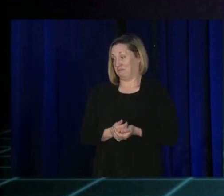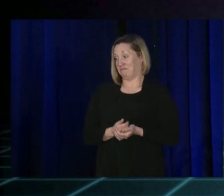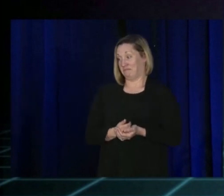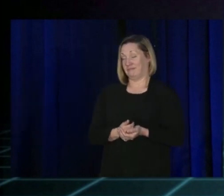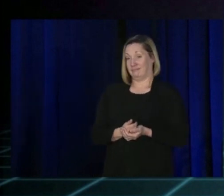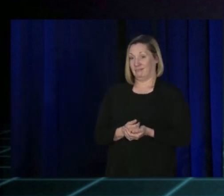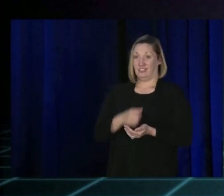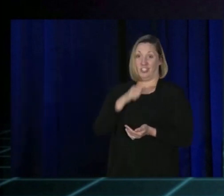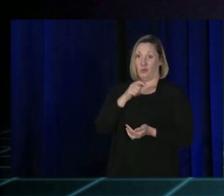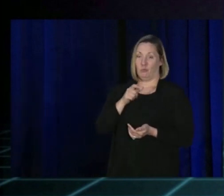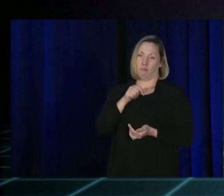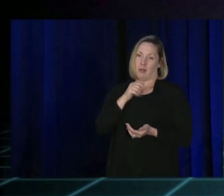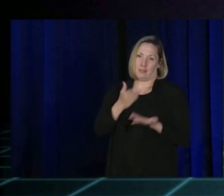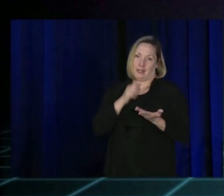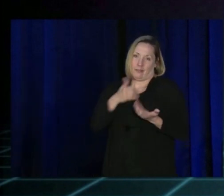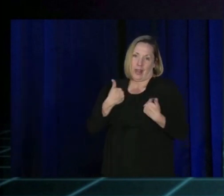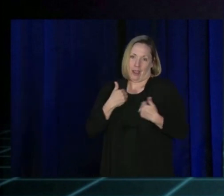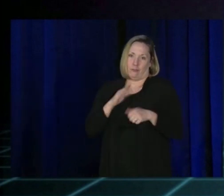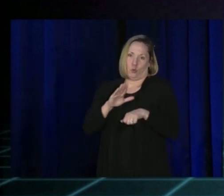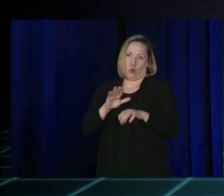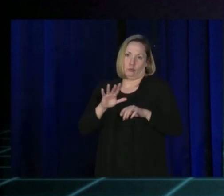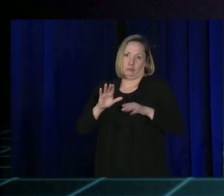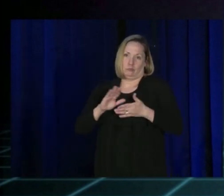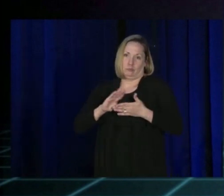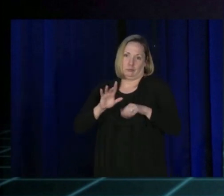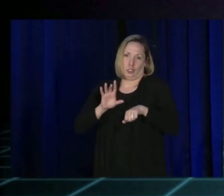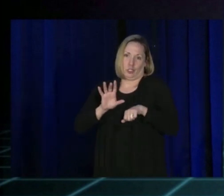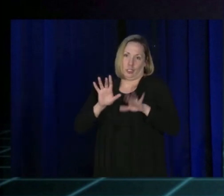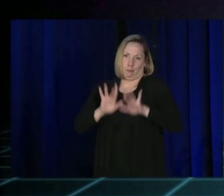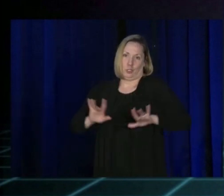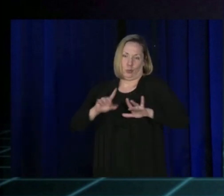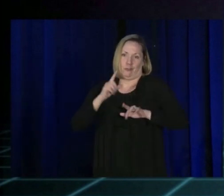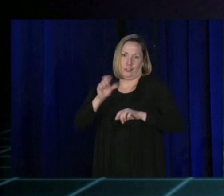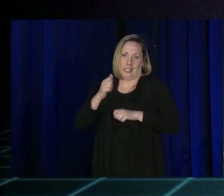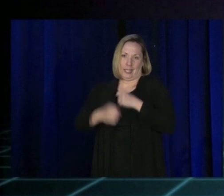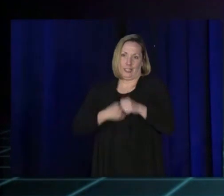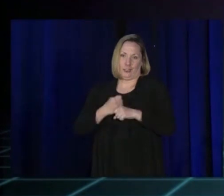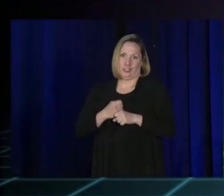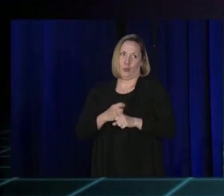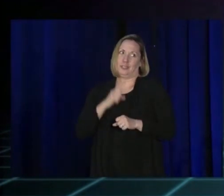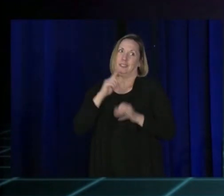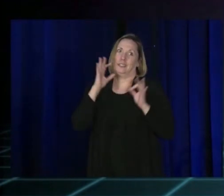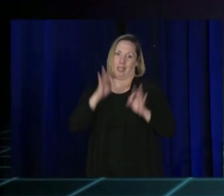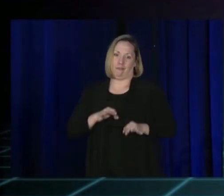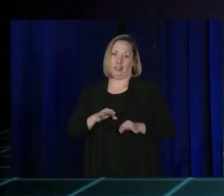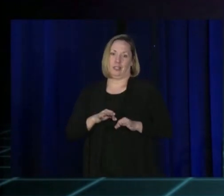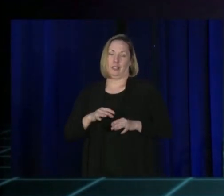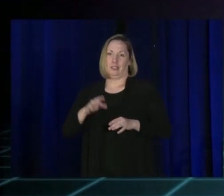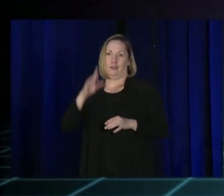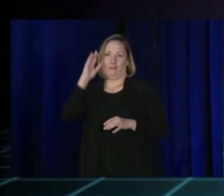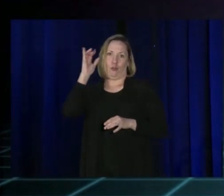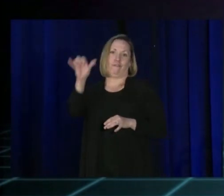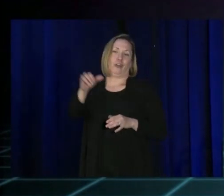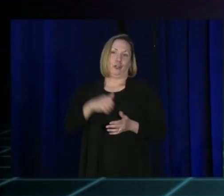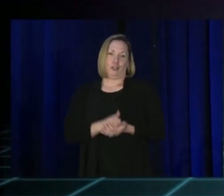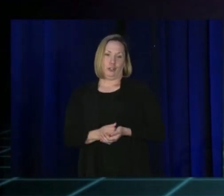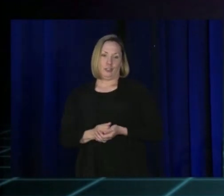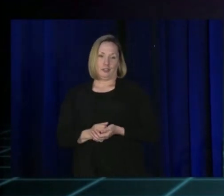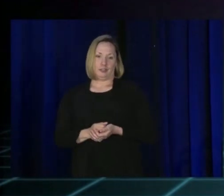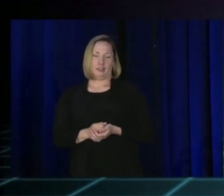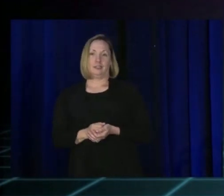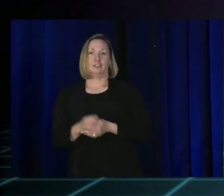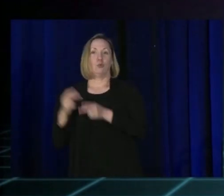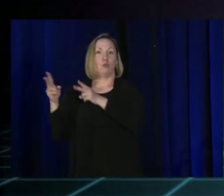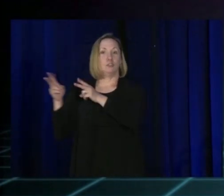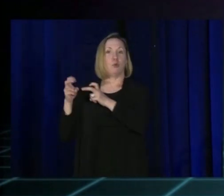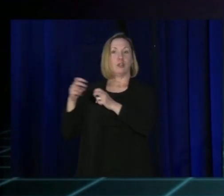computer for 10 years. So it's definitely forever, right? So it is pulling from its file